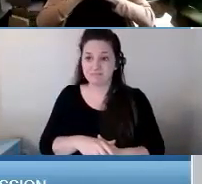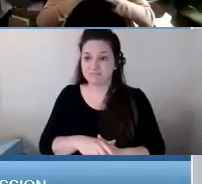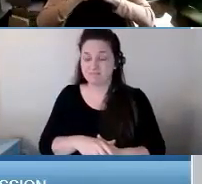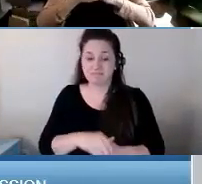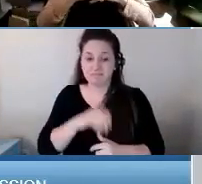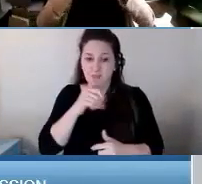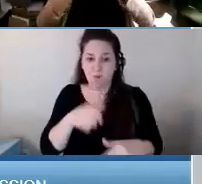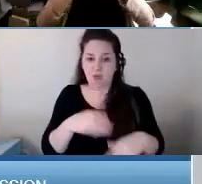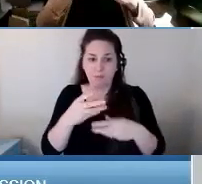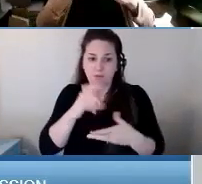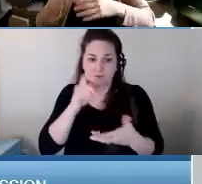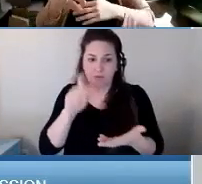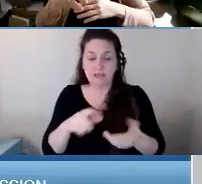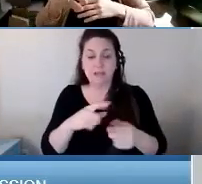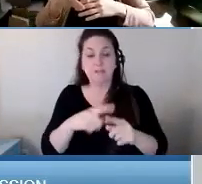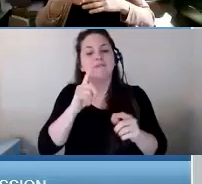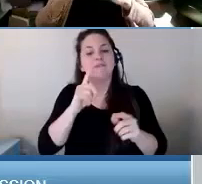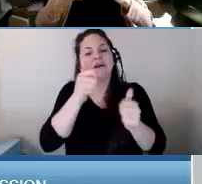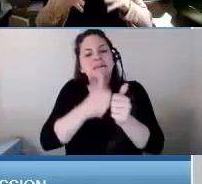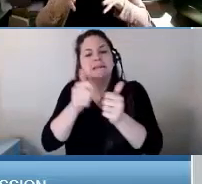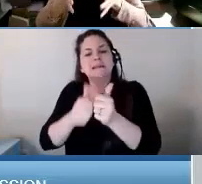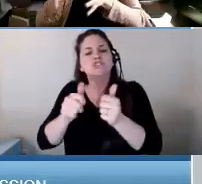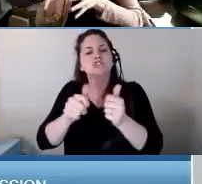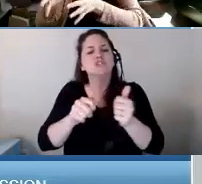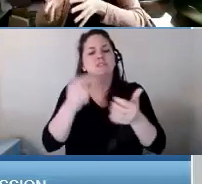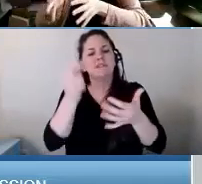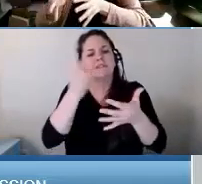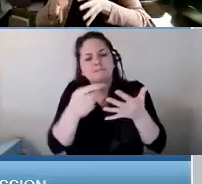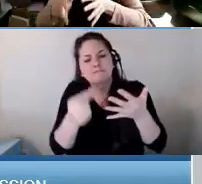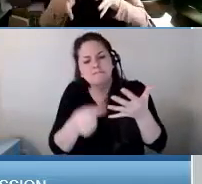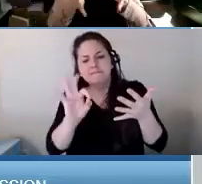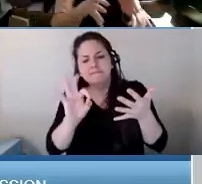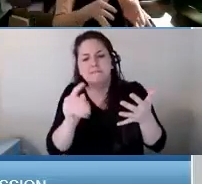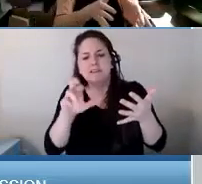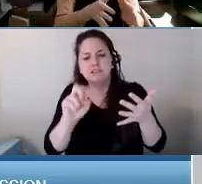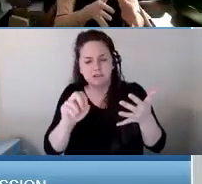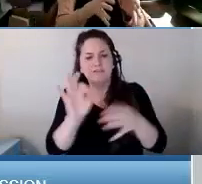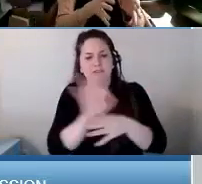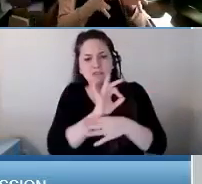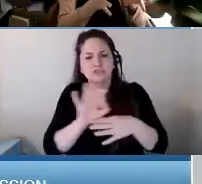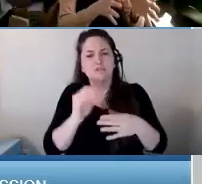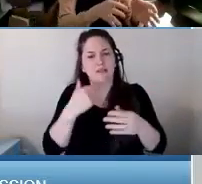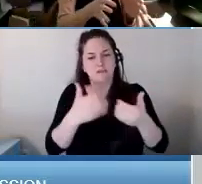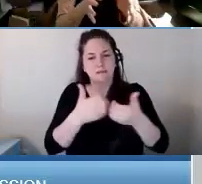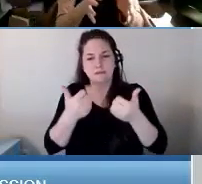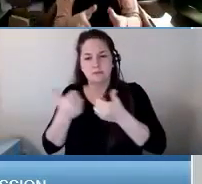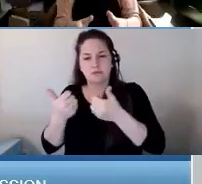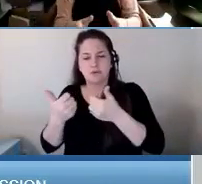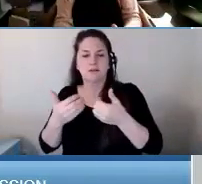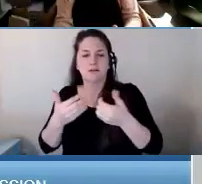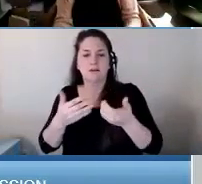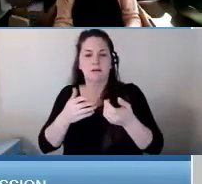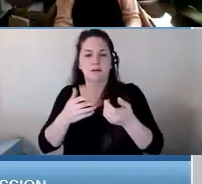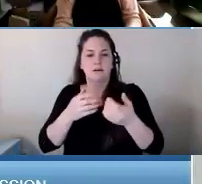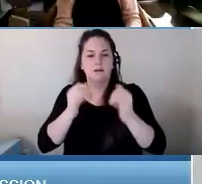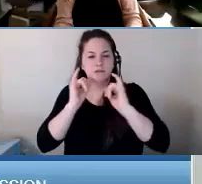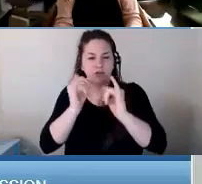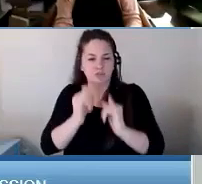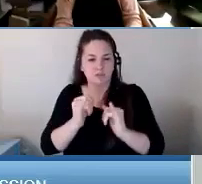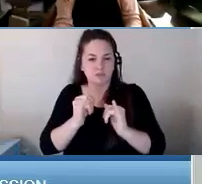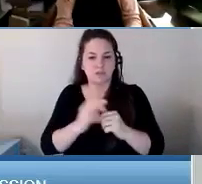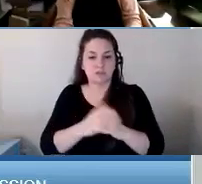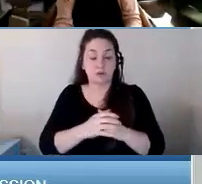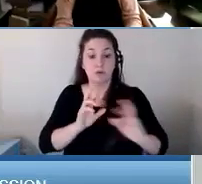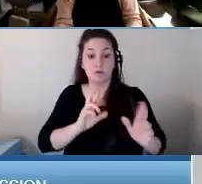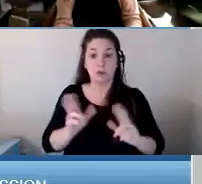upload them. But for each of these functions, there are separate guidances when you decide what you want to